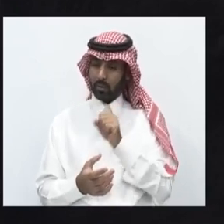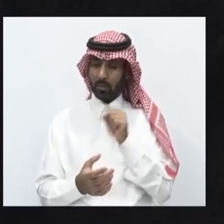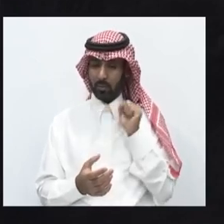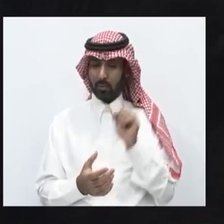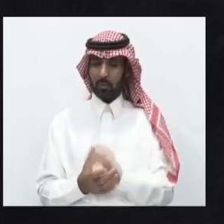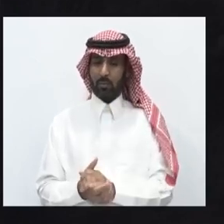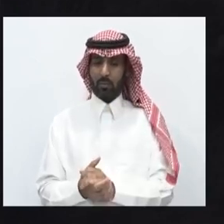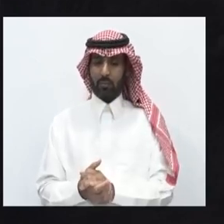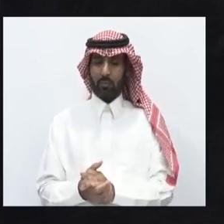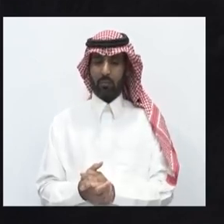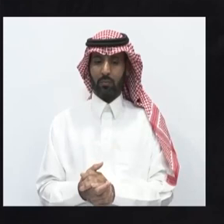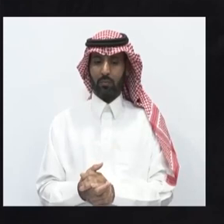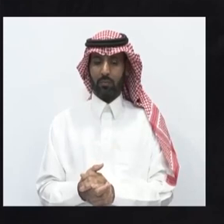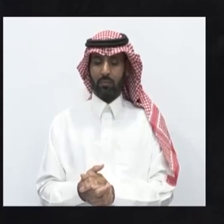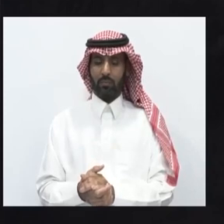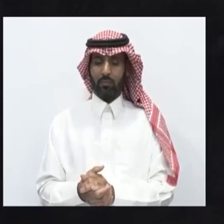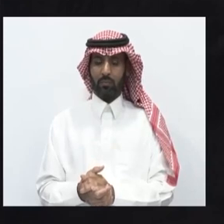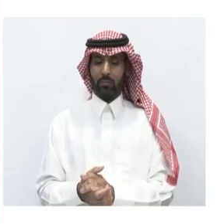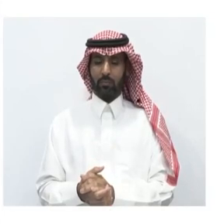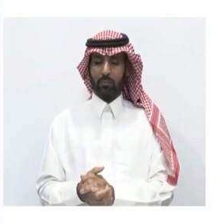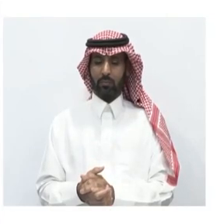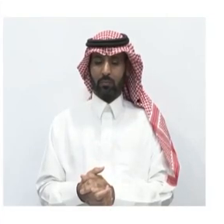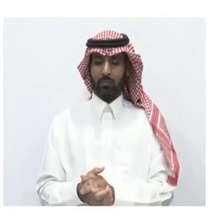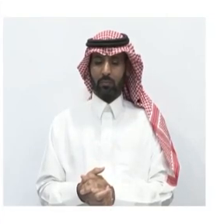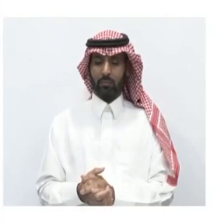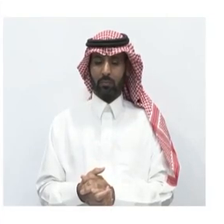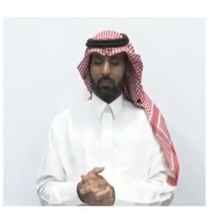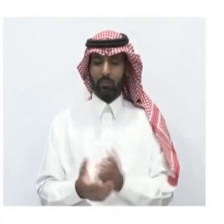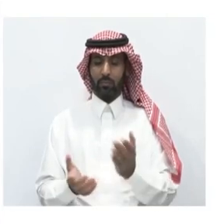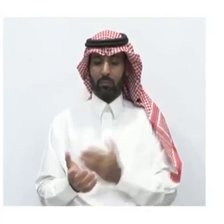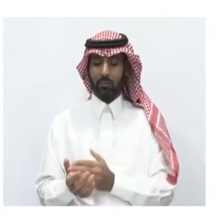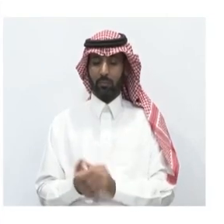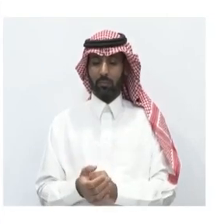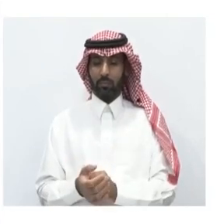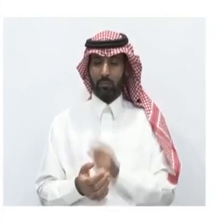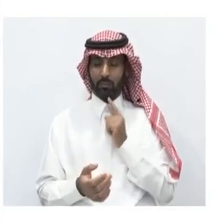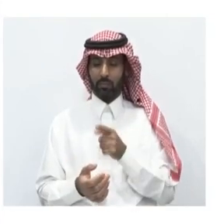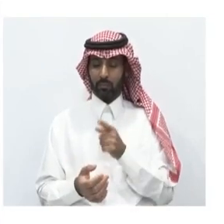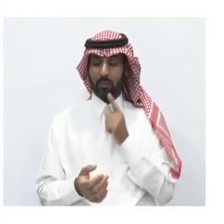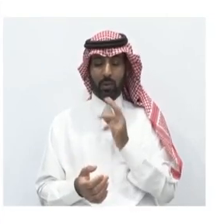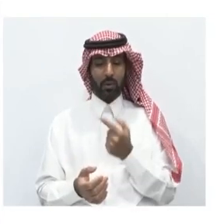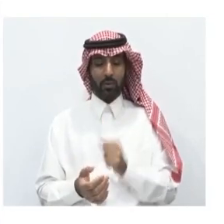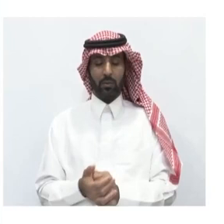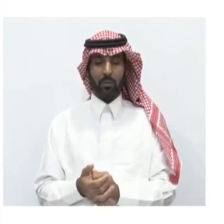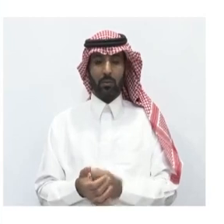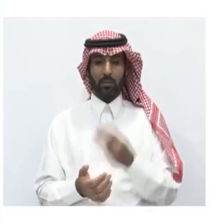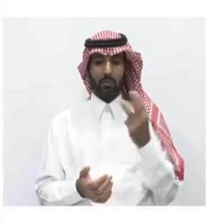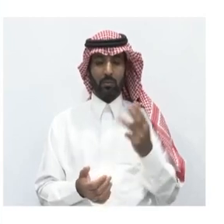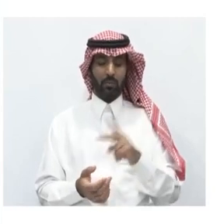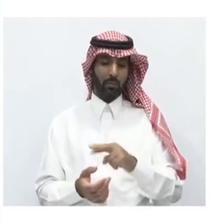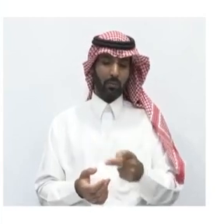was actually his seat. You can see here, your seat is number 3,